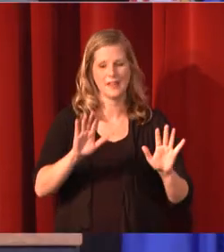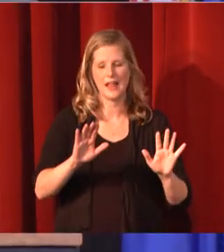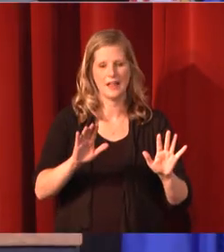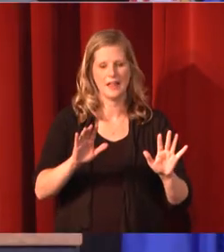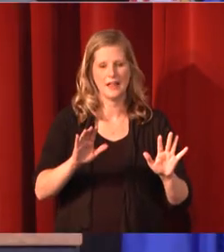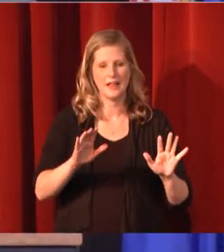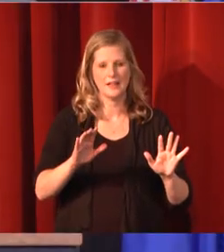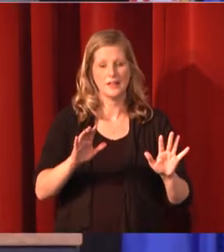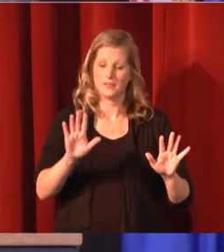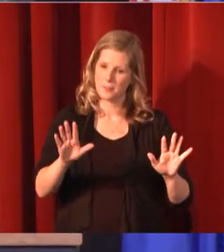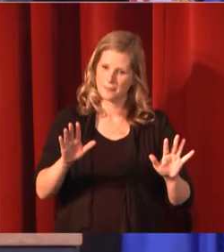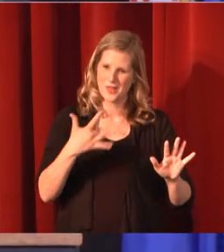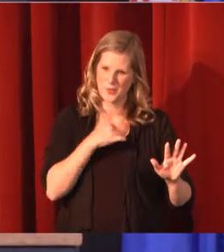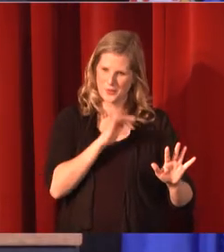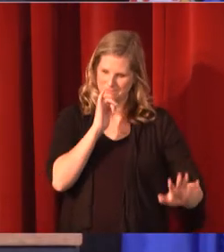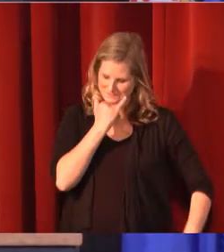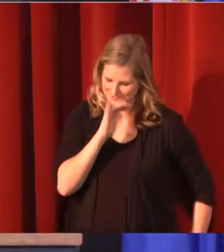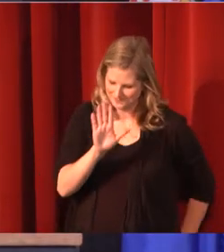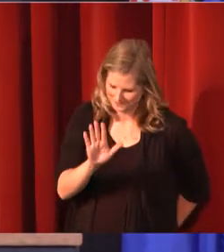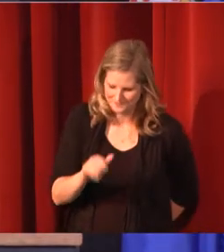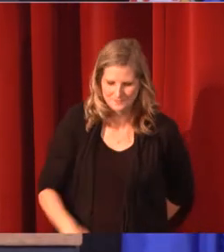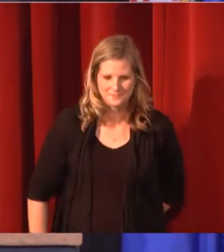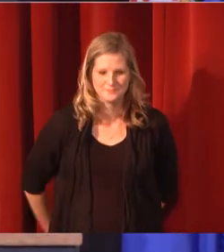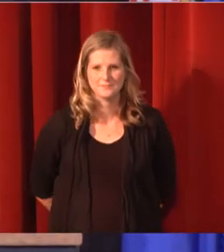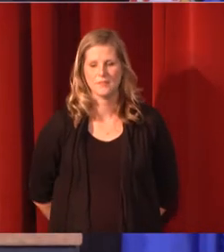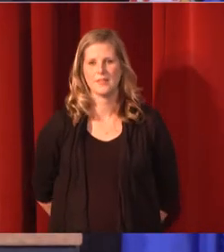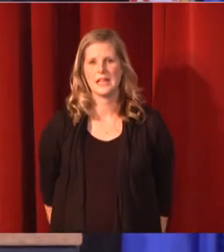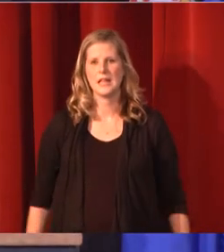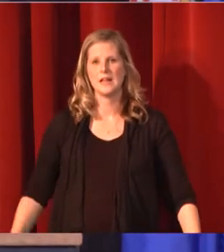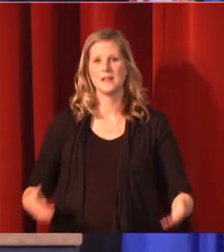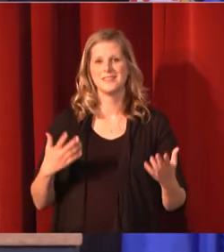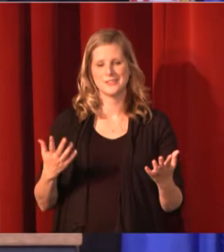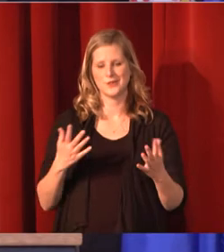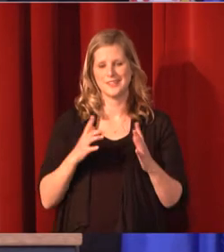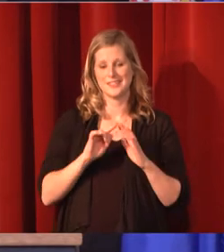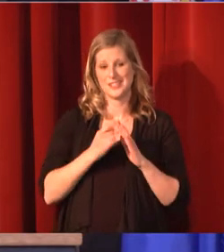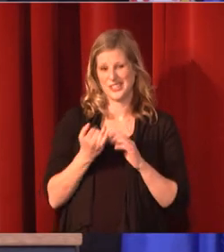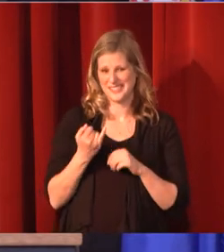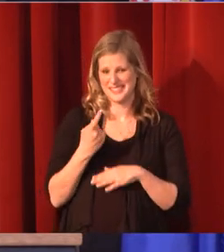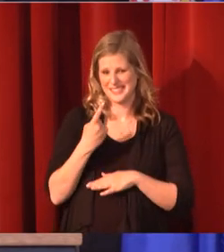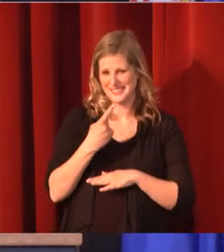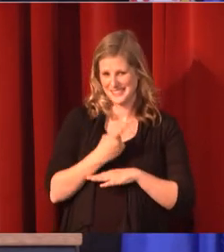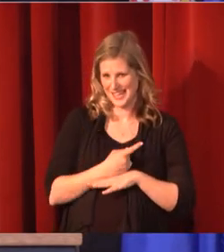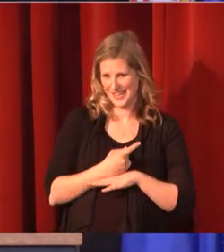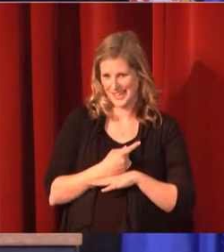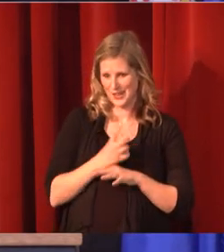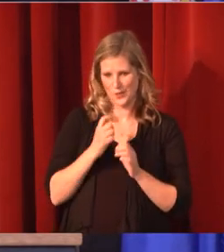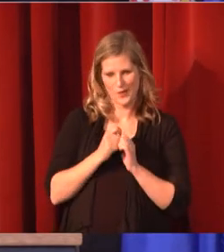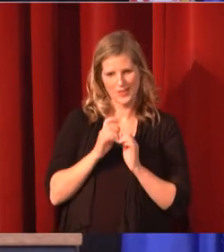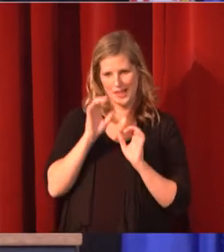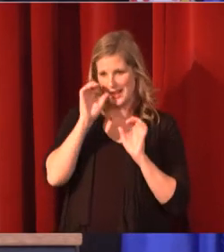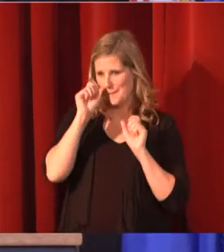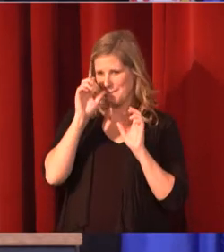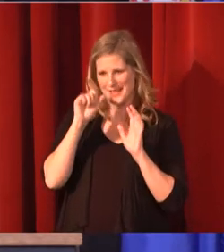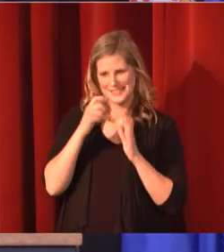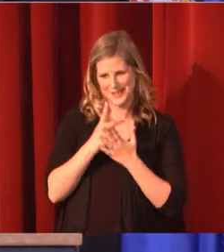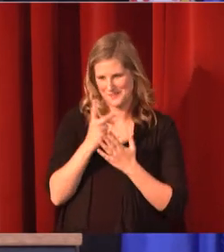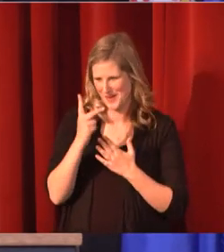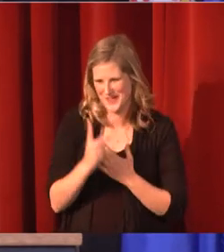we made the mistake of starting today with an incredible program